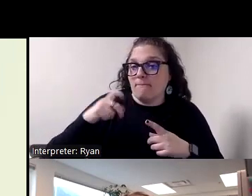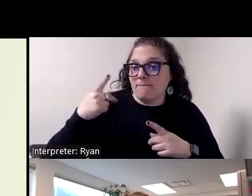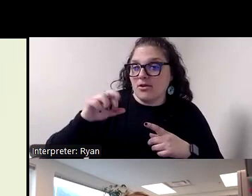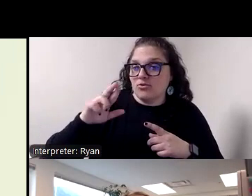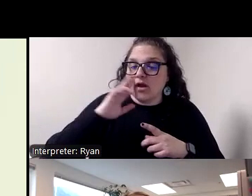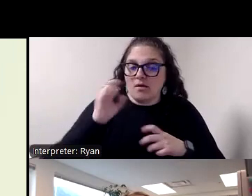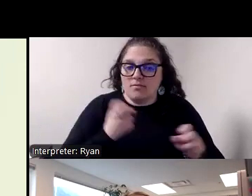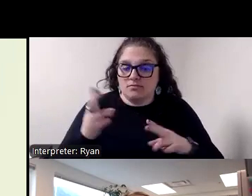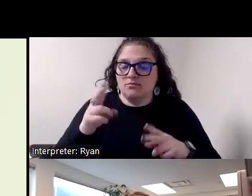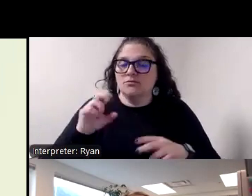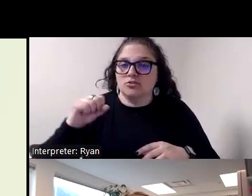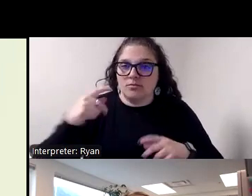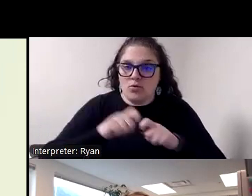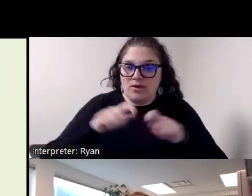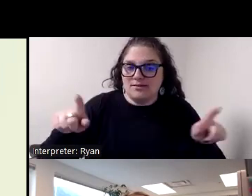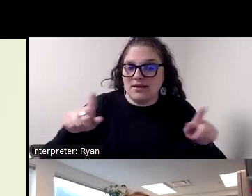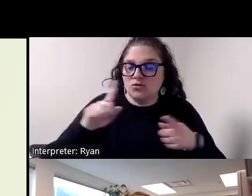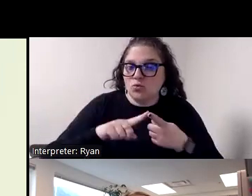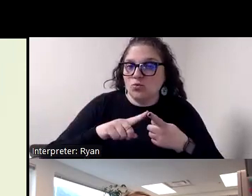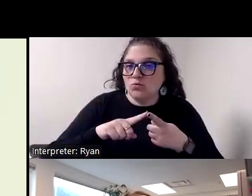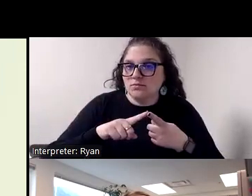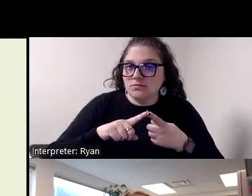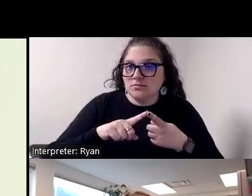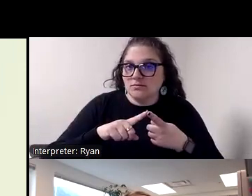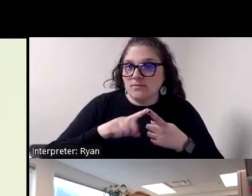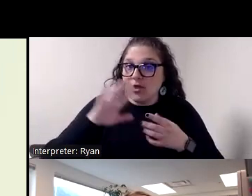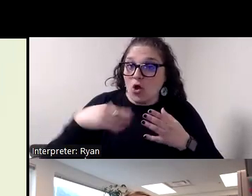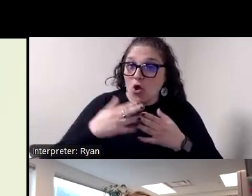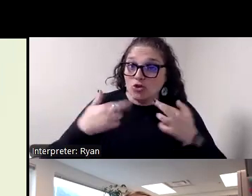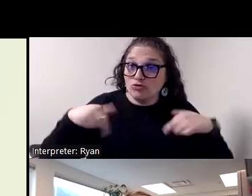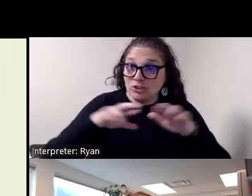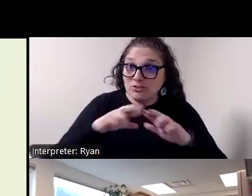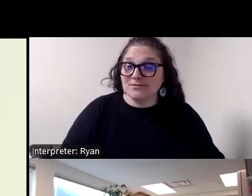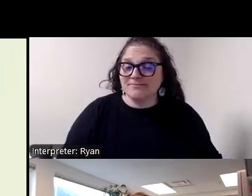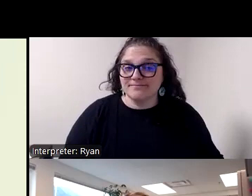make sure to send it out to all the regions.